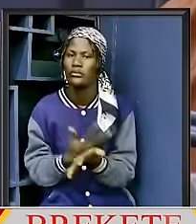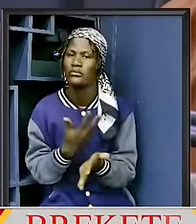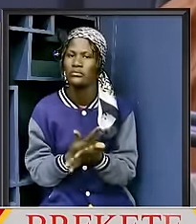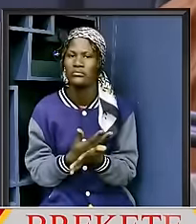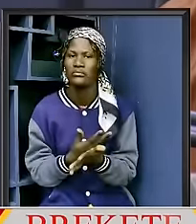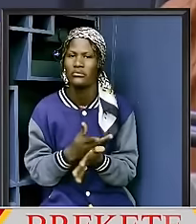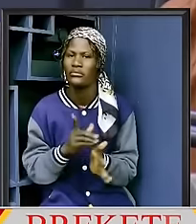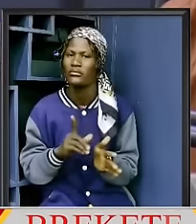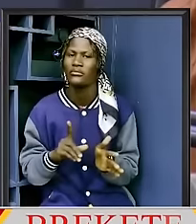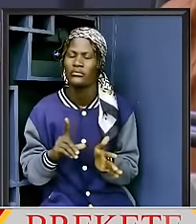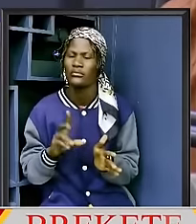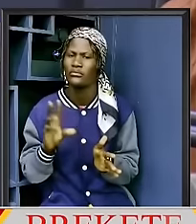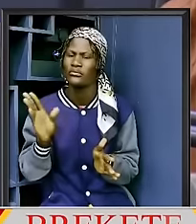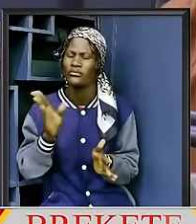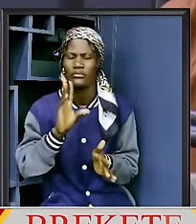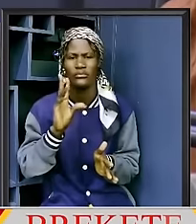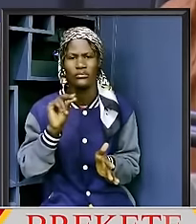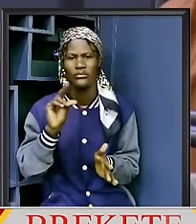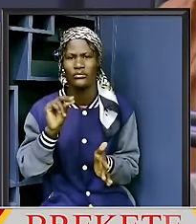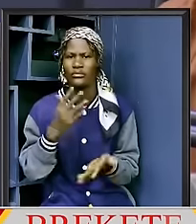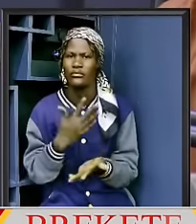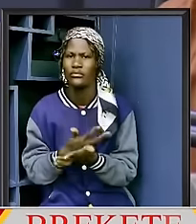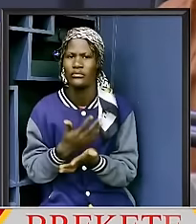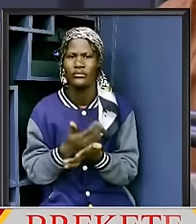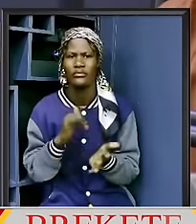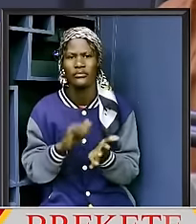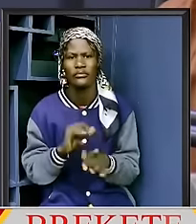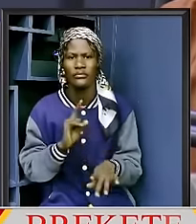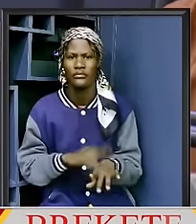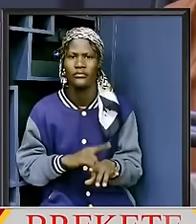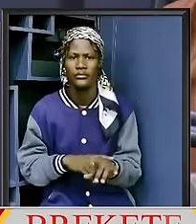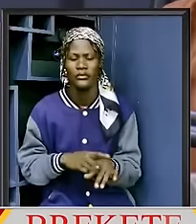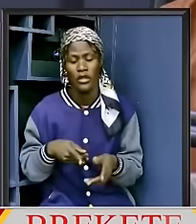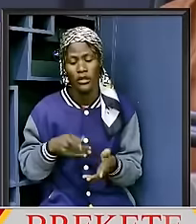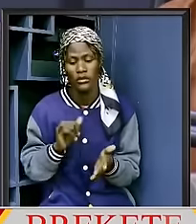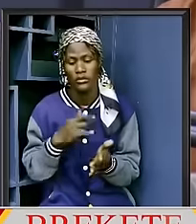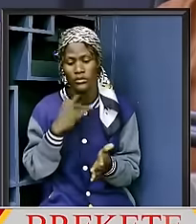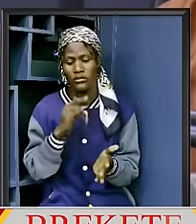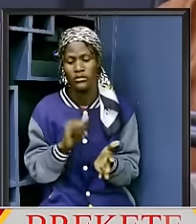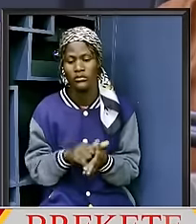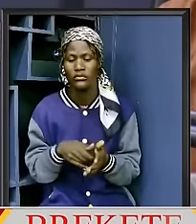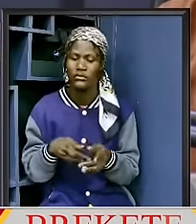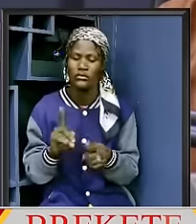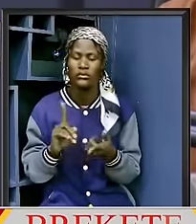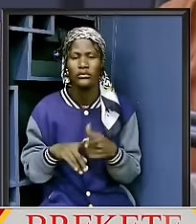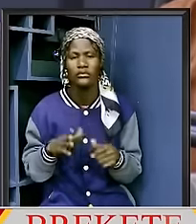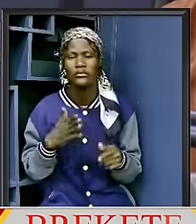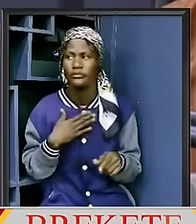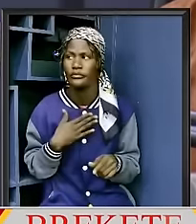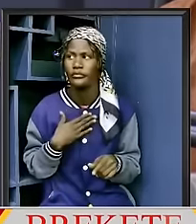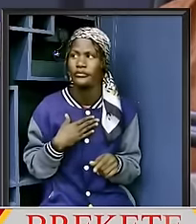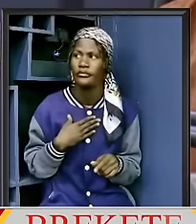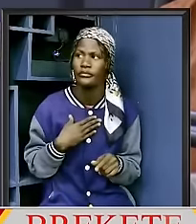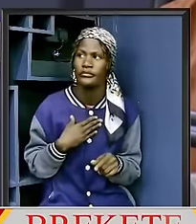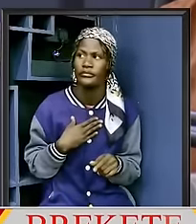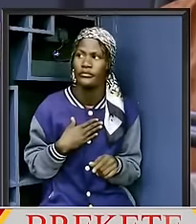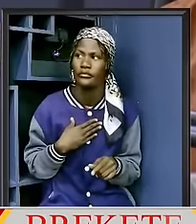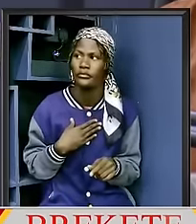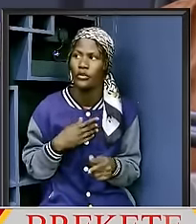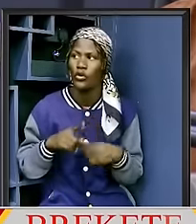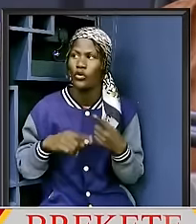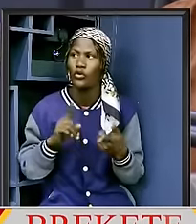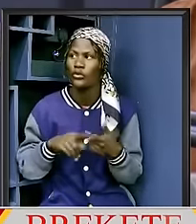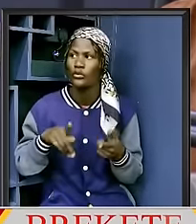time the issue was so terrible. And I say, okay, send it to me. If they send it to me, I'll go to POS and write their